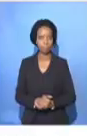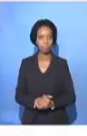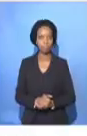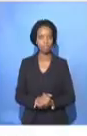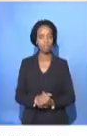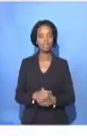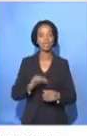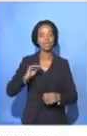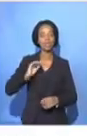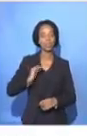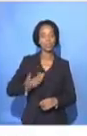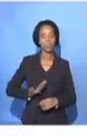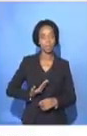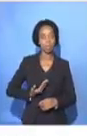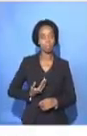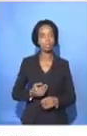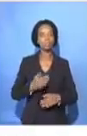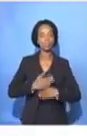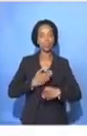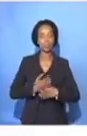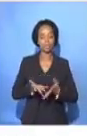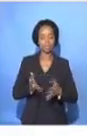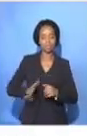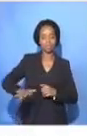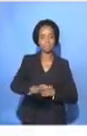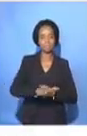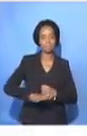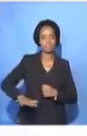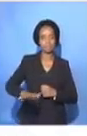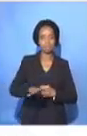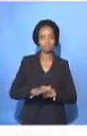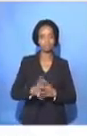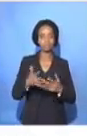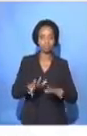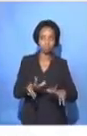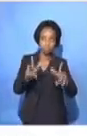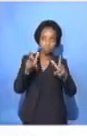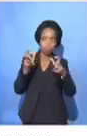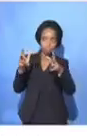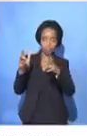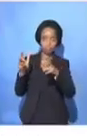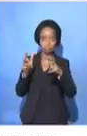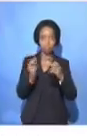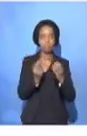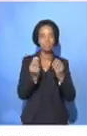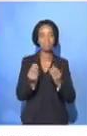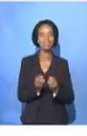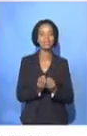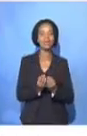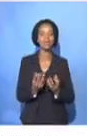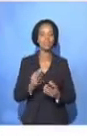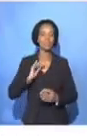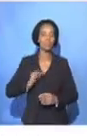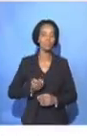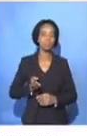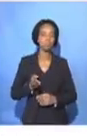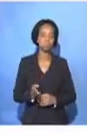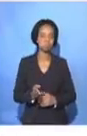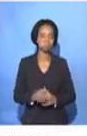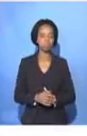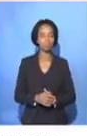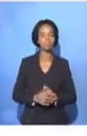women employed as polling staff and polling agents was observed. Local observers